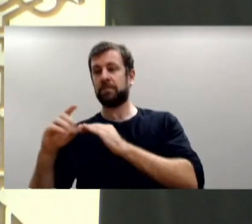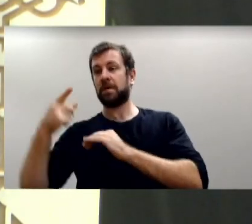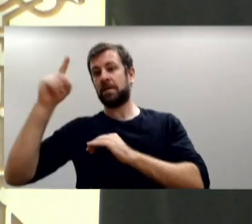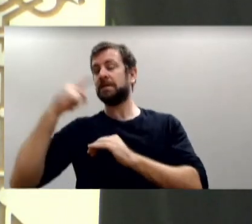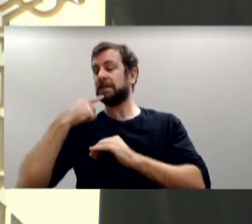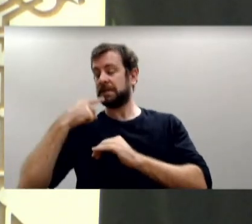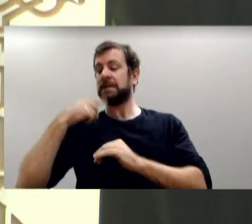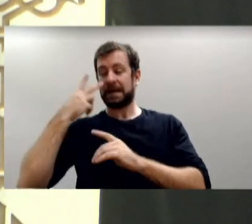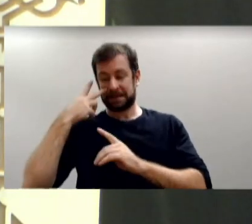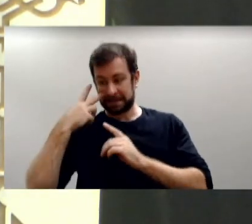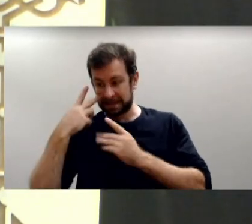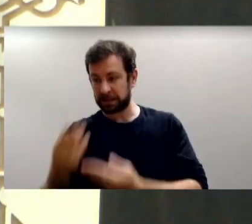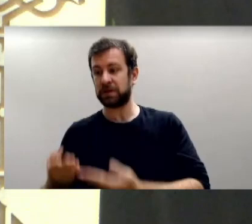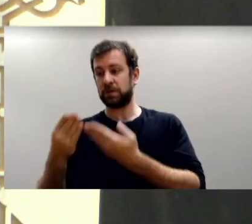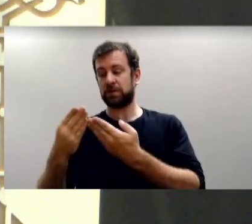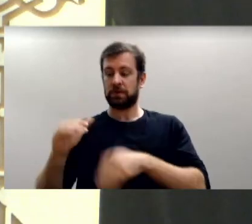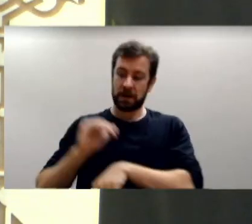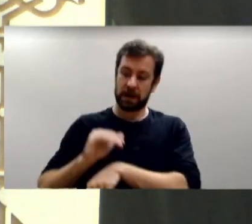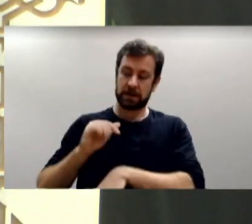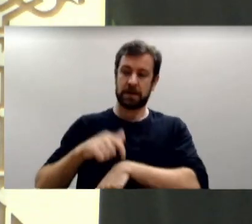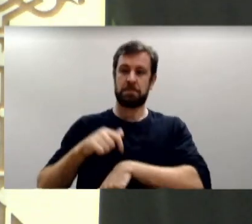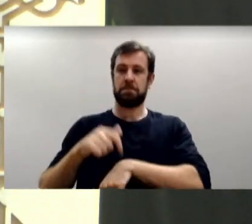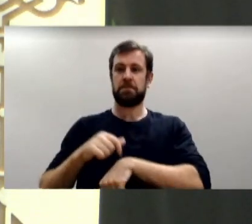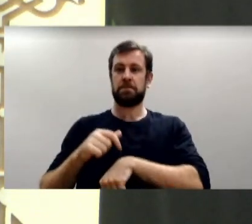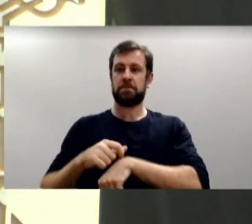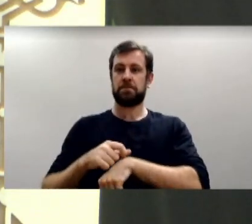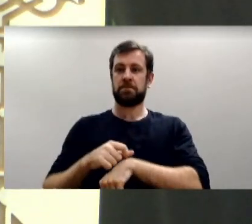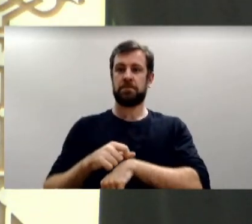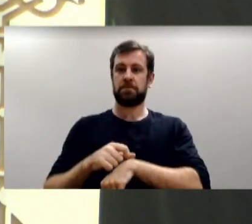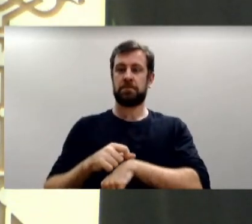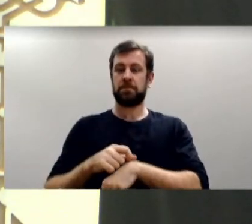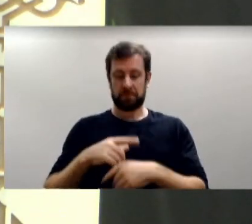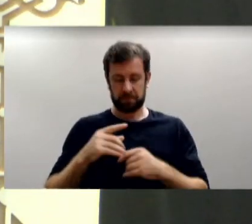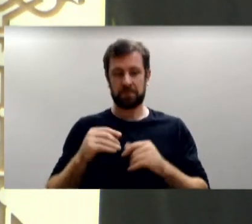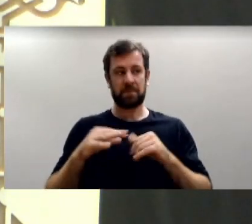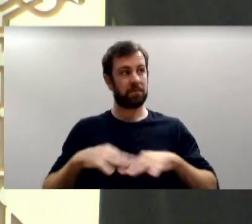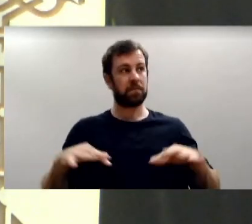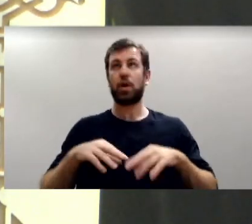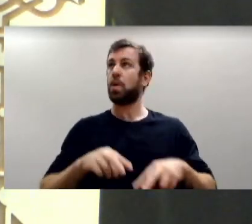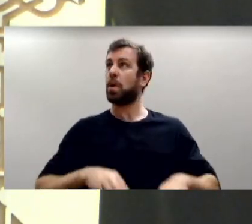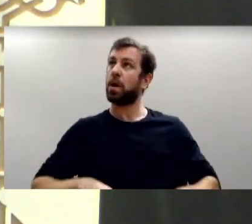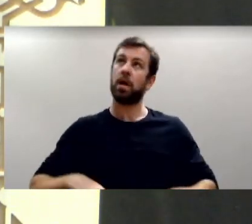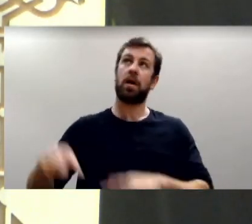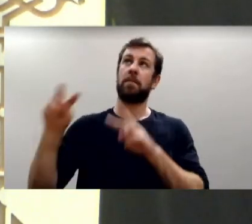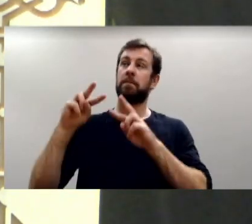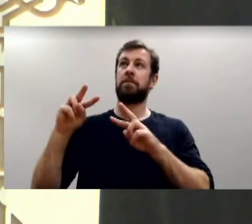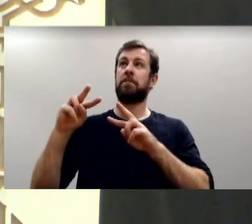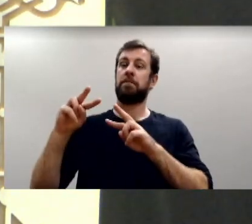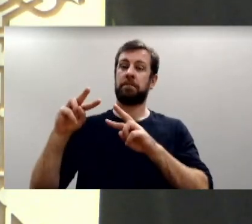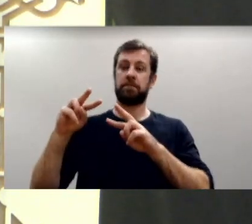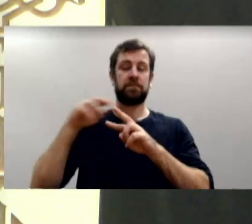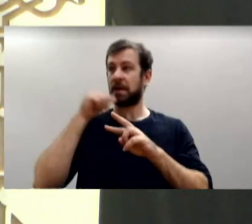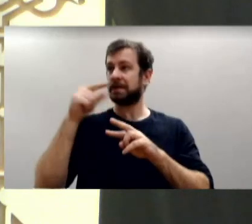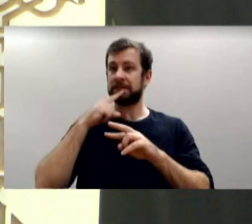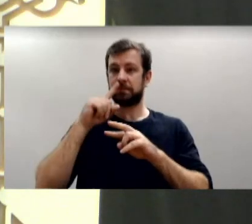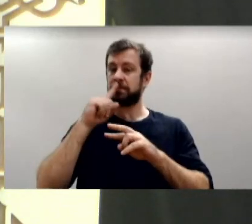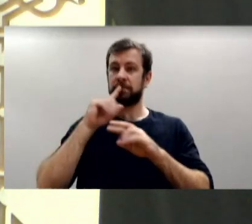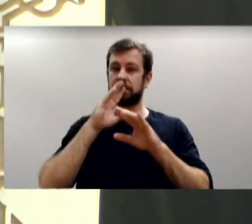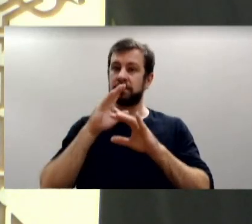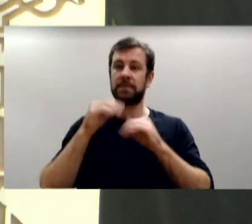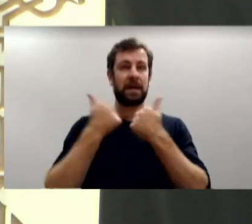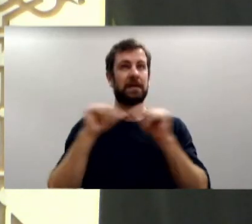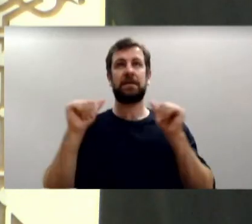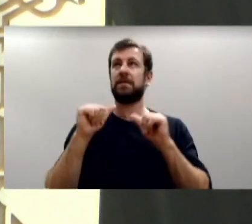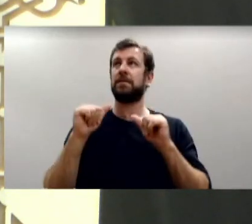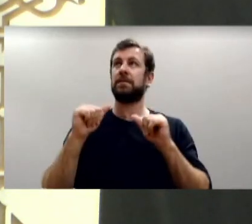see you. At night time, you come into the courtyard and you look up without saying anything, just pleading, oh Allah,